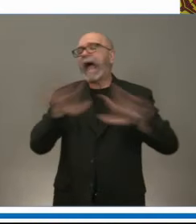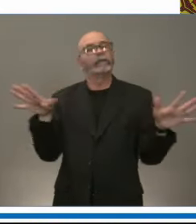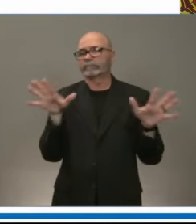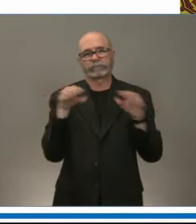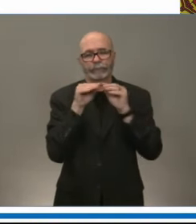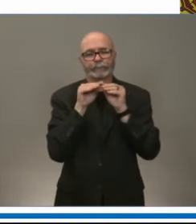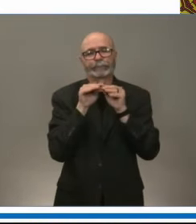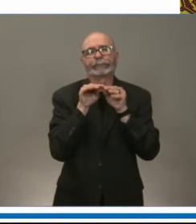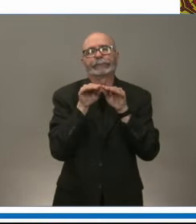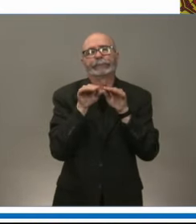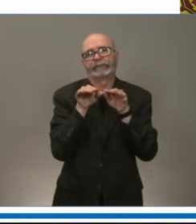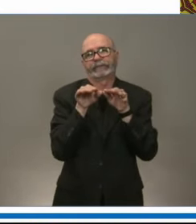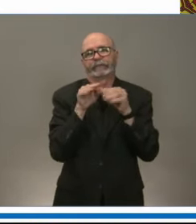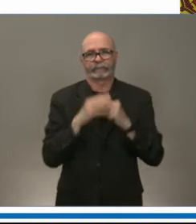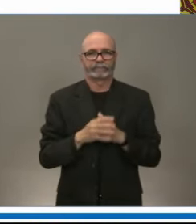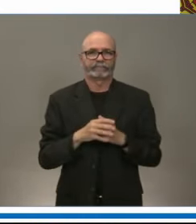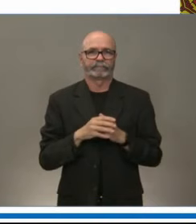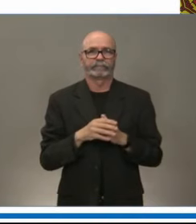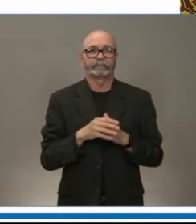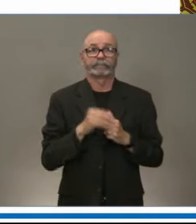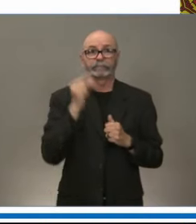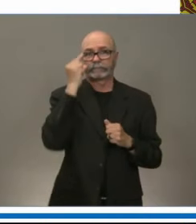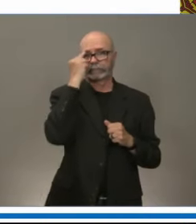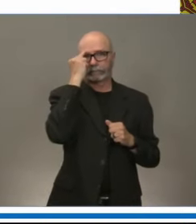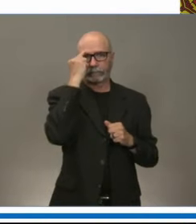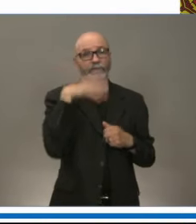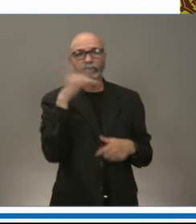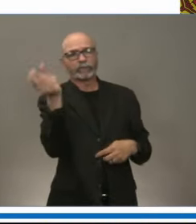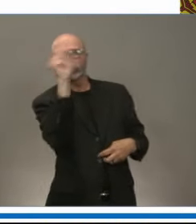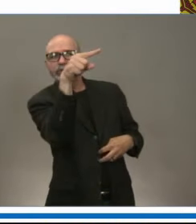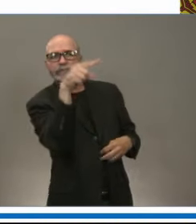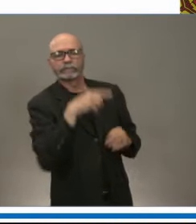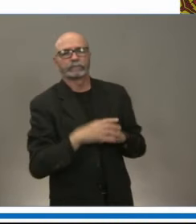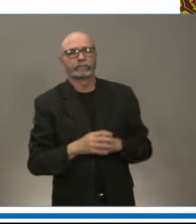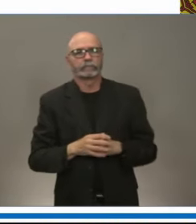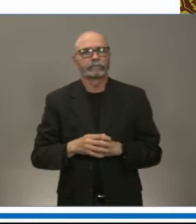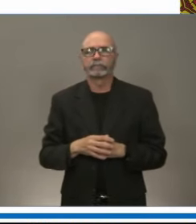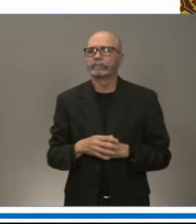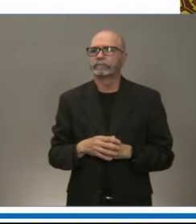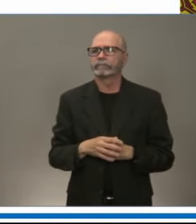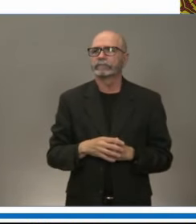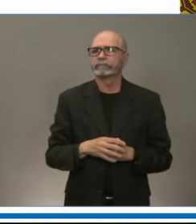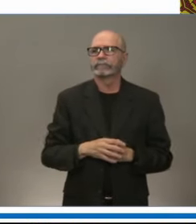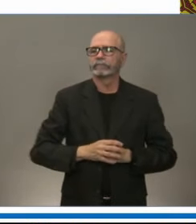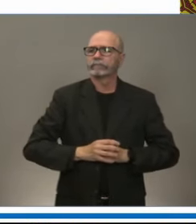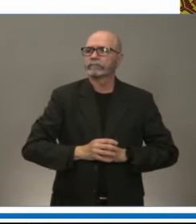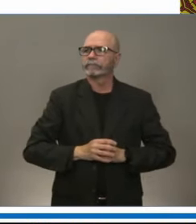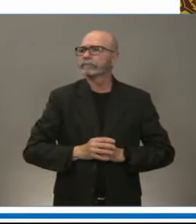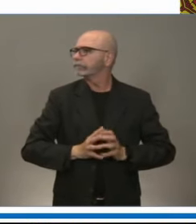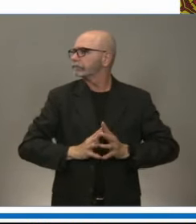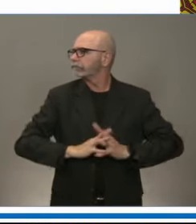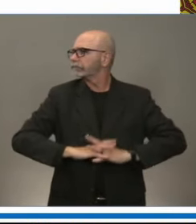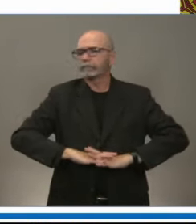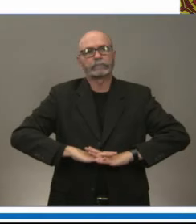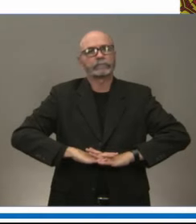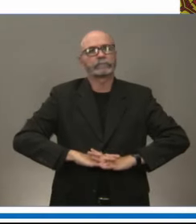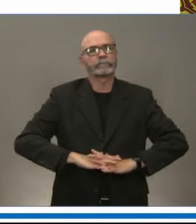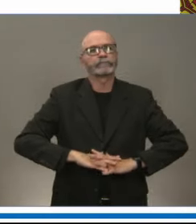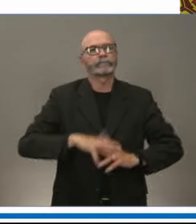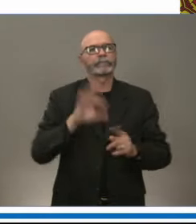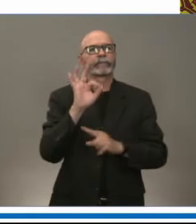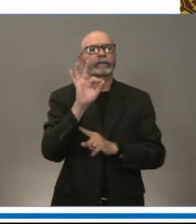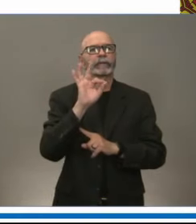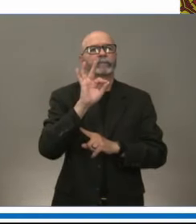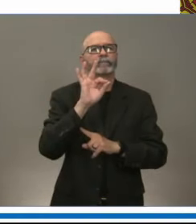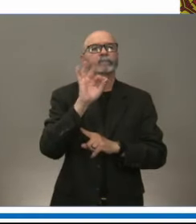follow-up? Yes, I do. There have been a lot fewer influenza cases and quite a